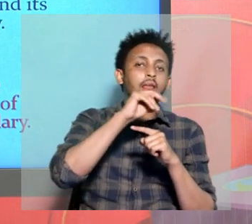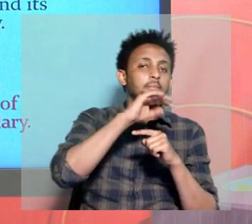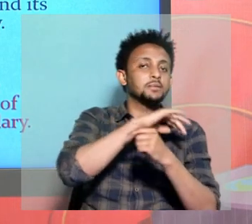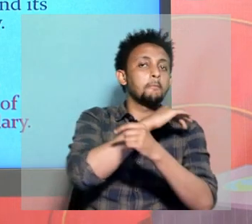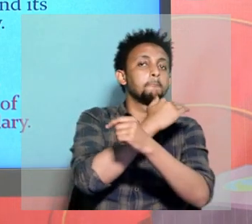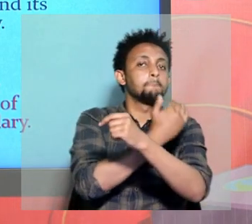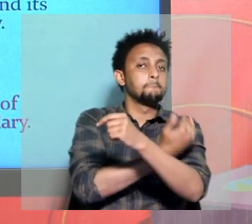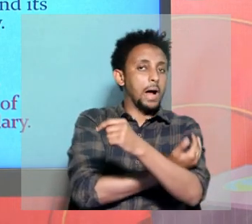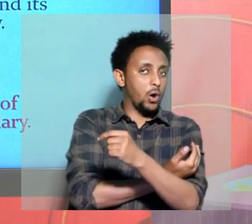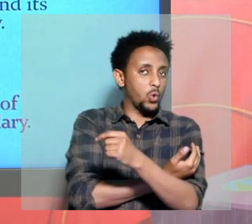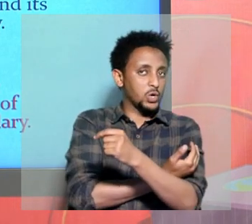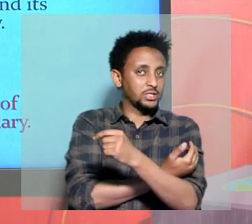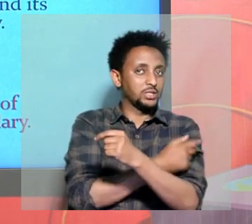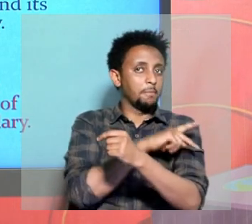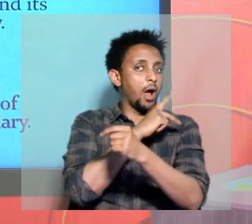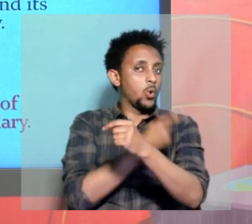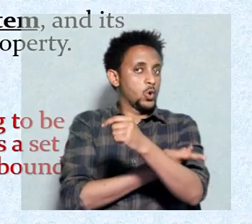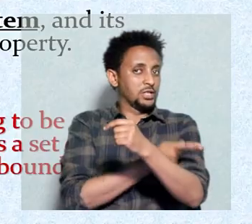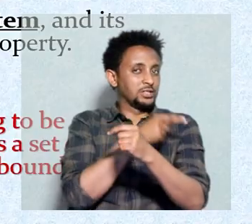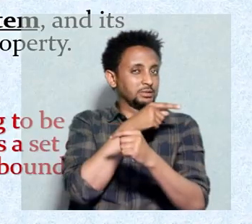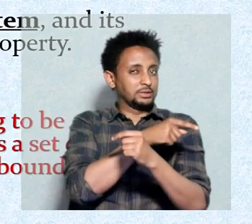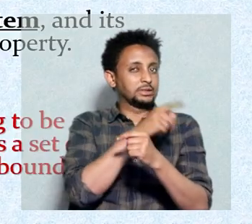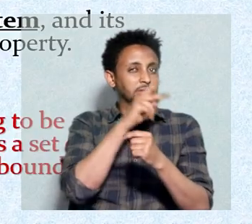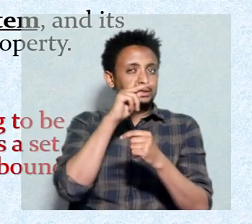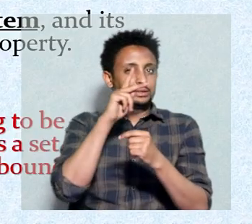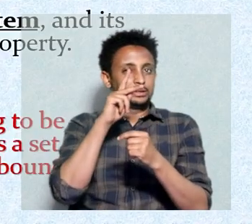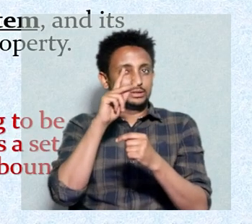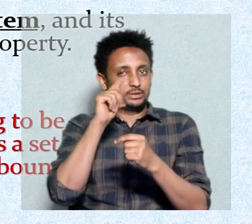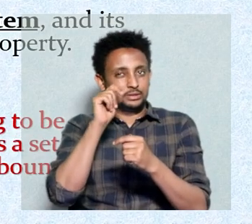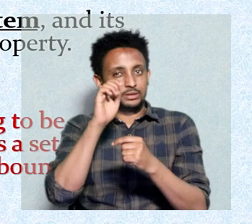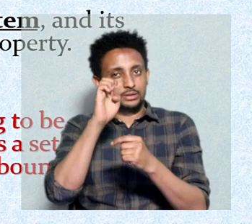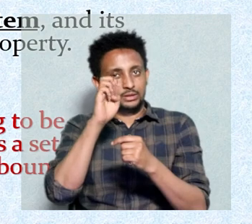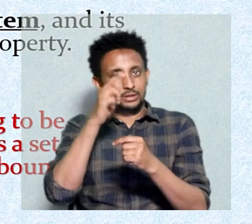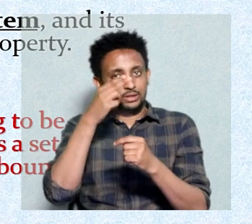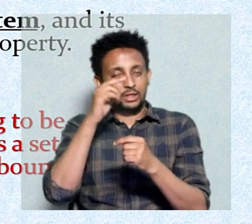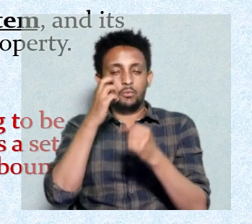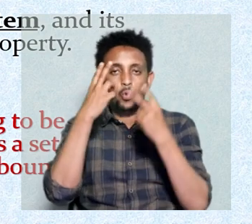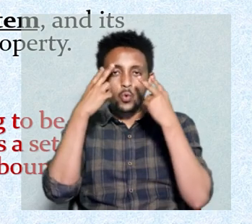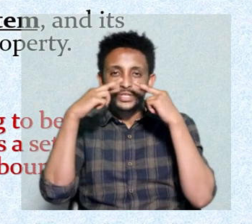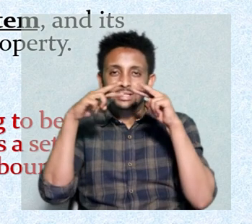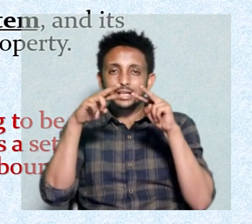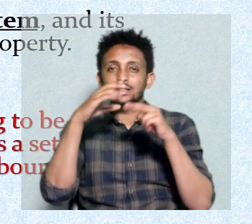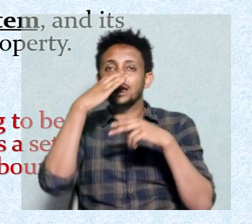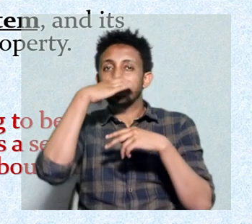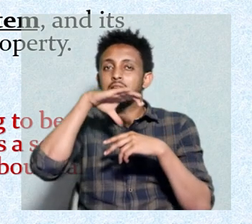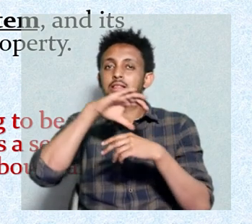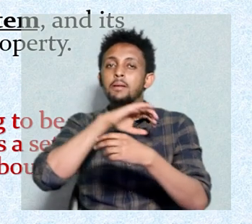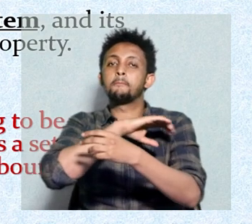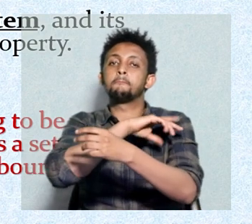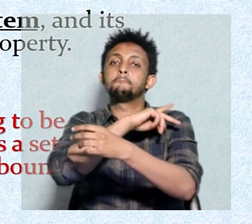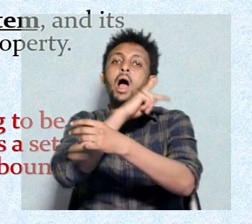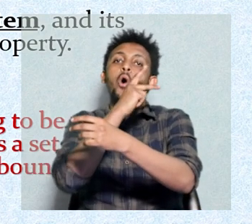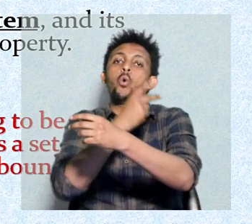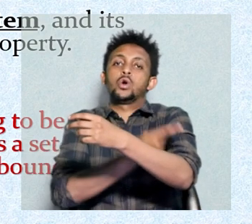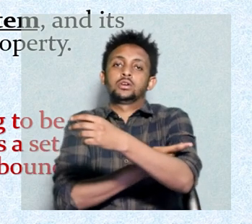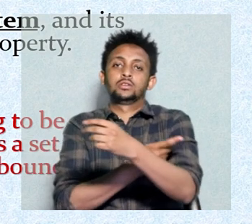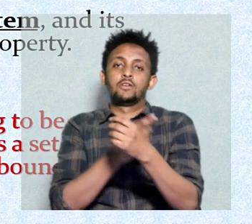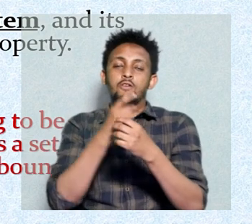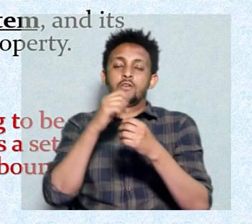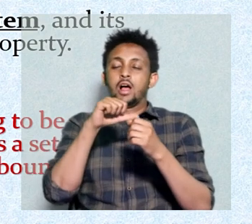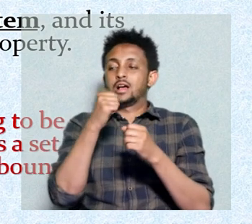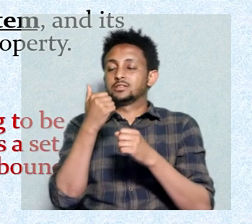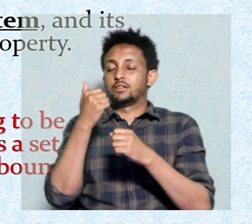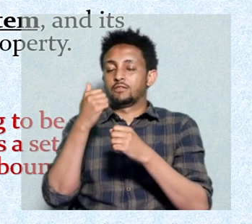power. So that the term itself, thermodynamics, is concentrated on heat power associated with other forms of